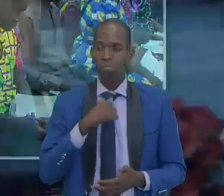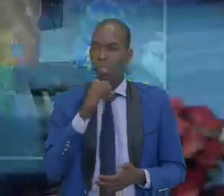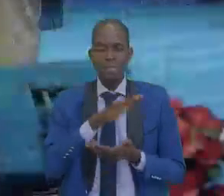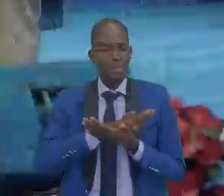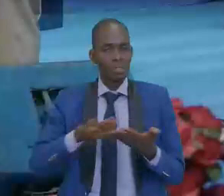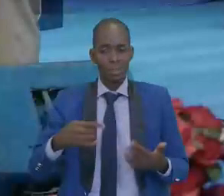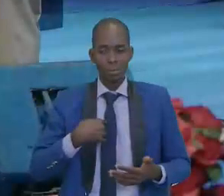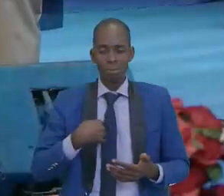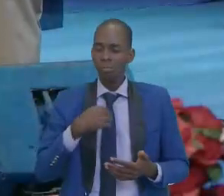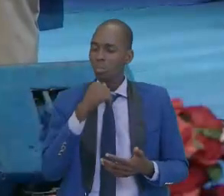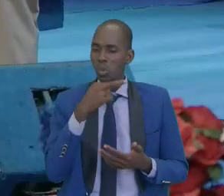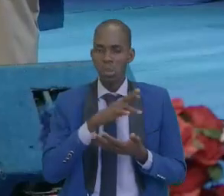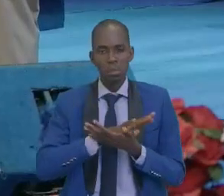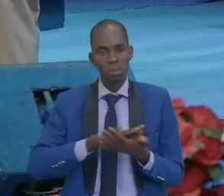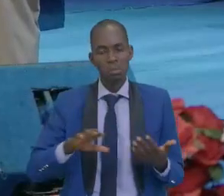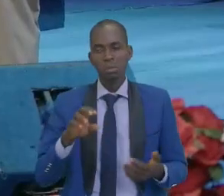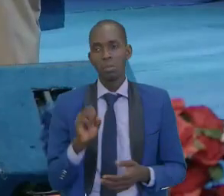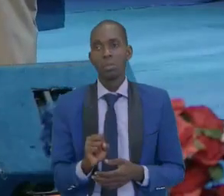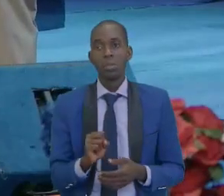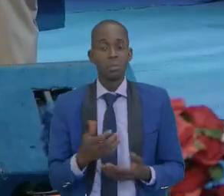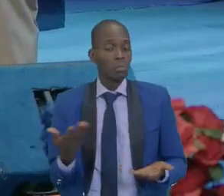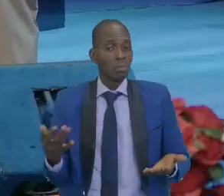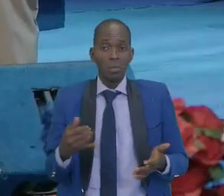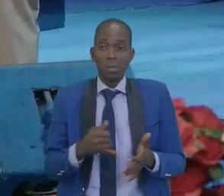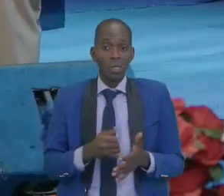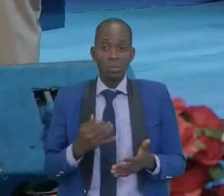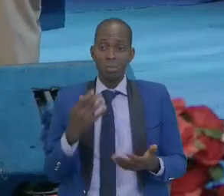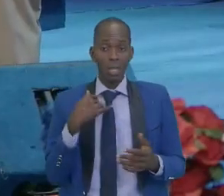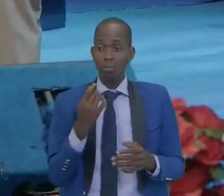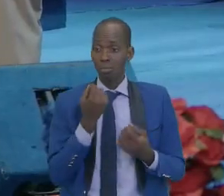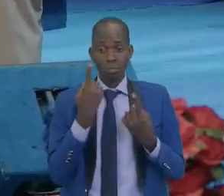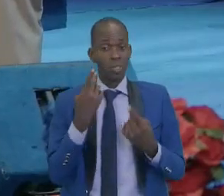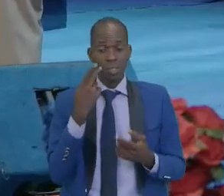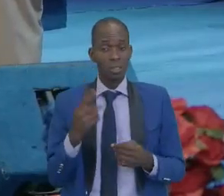unrighteous. It's unfortunate for me, the life I'm living.